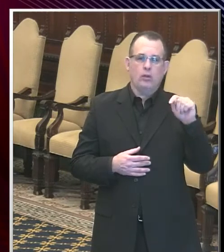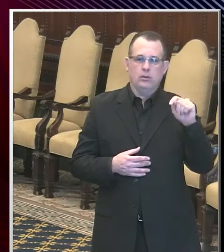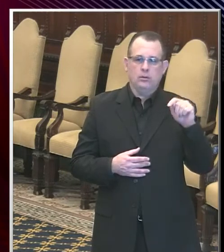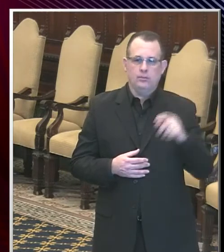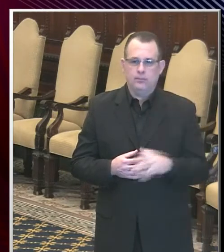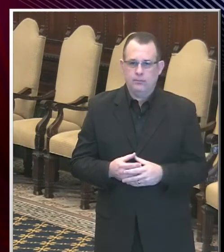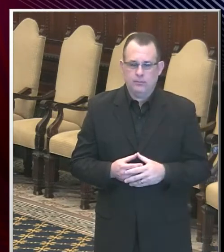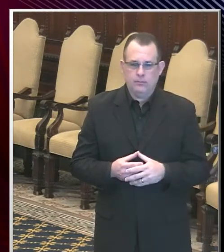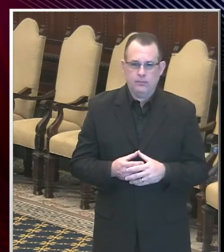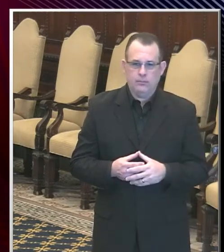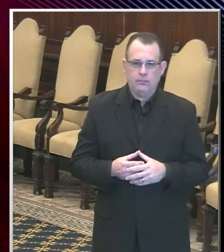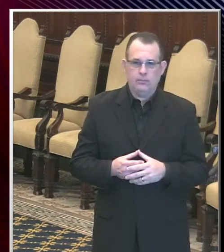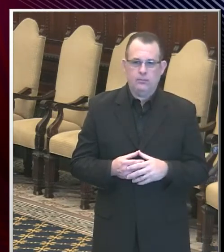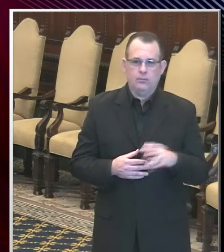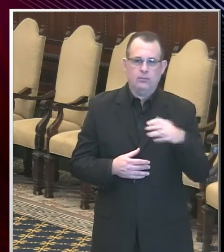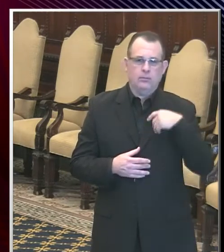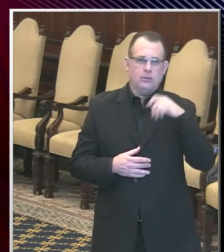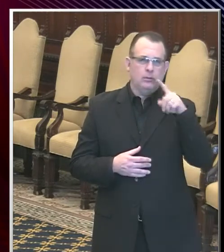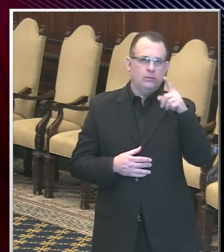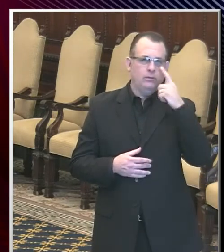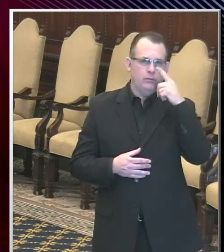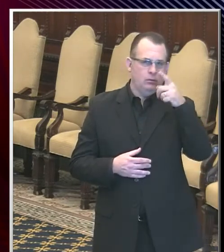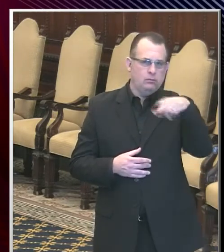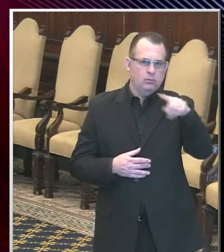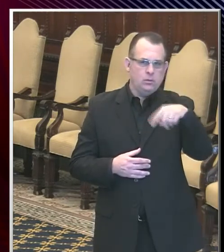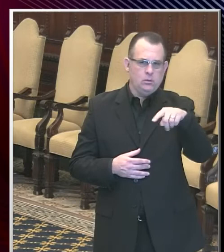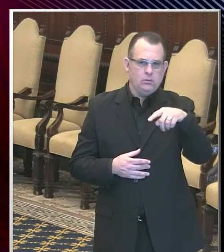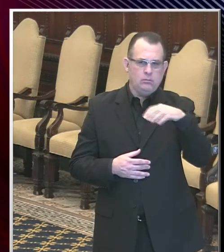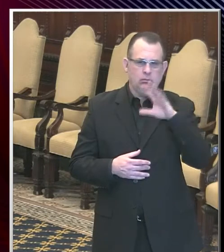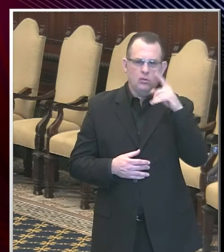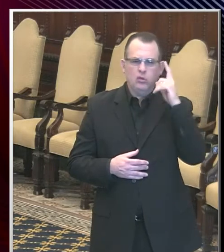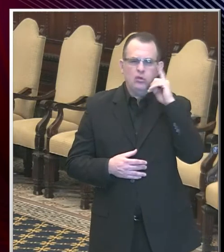quick question for you guys. I know there were a few